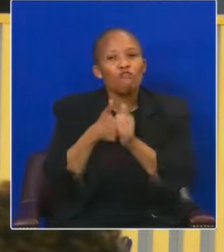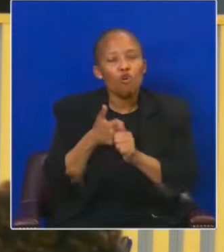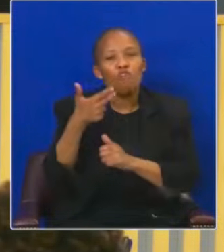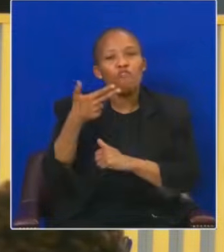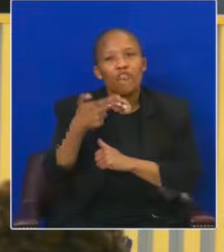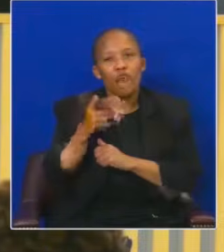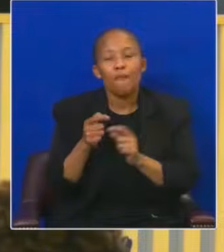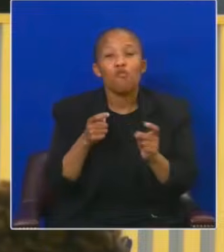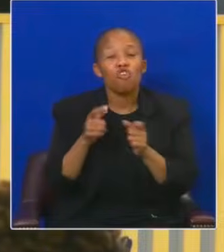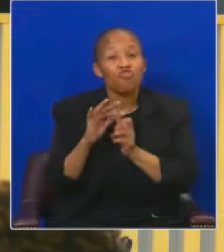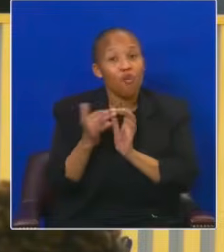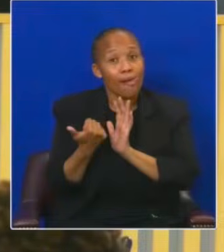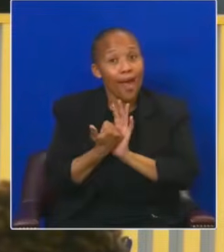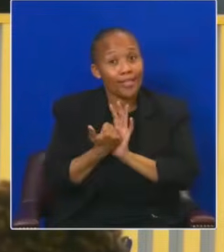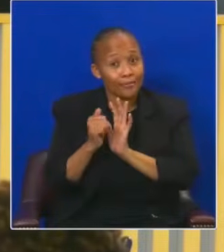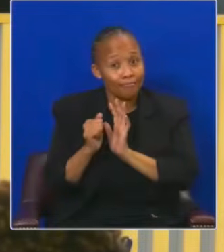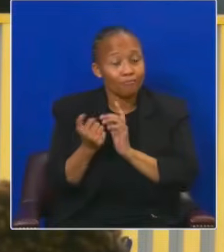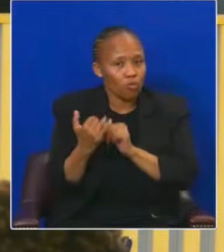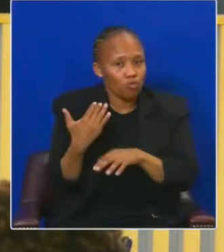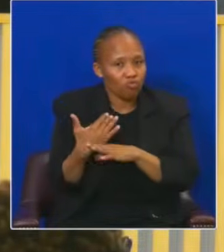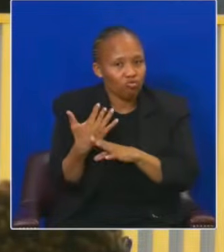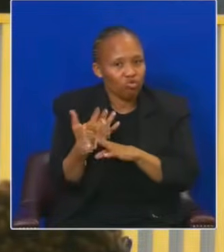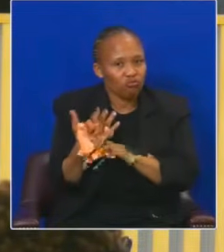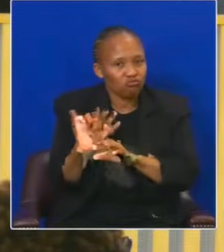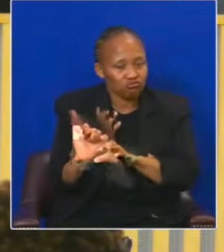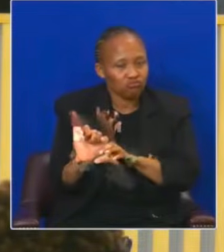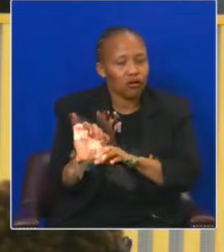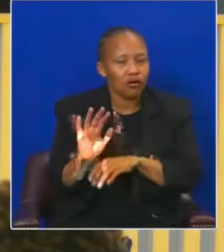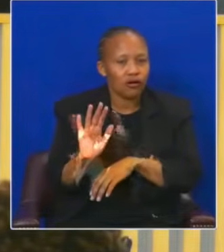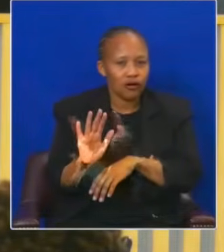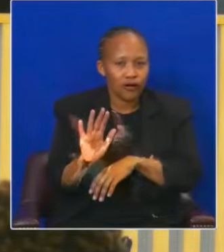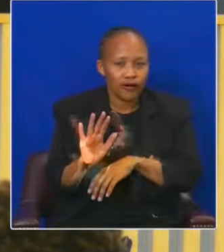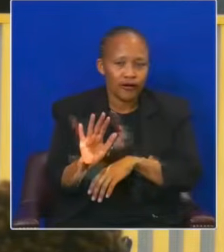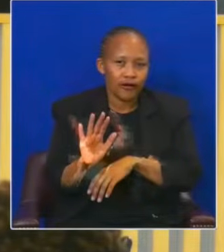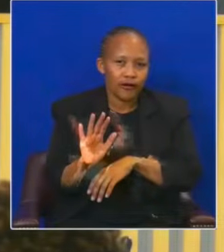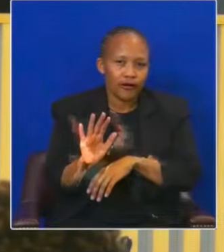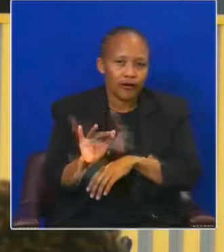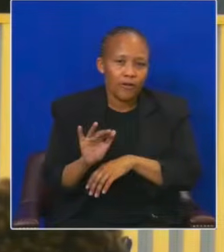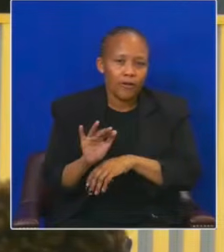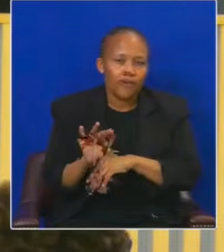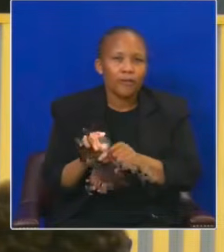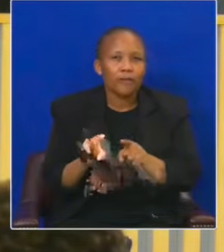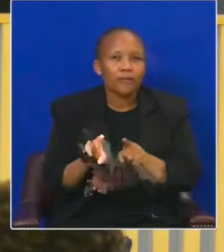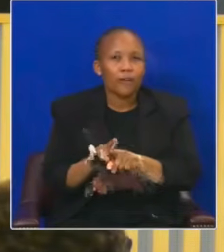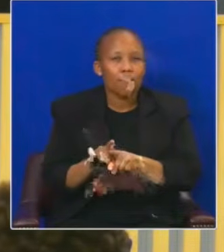and he experts in the field of